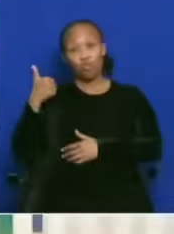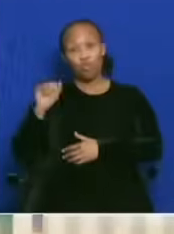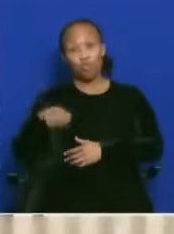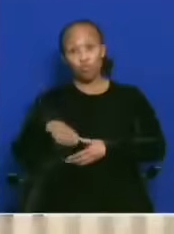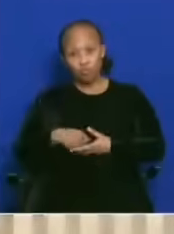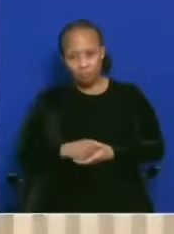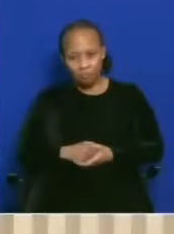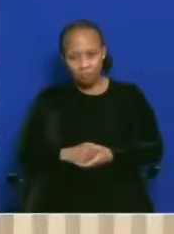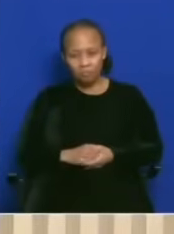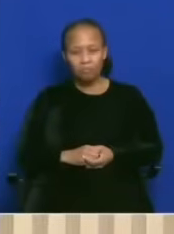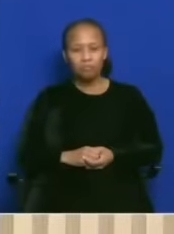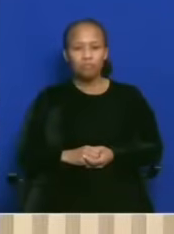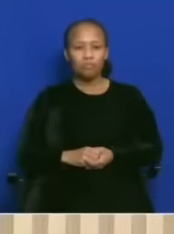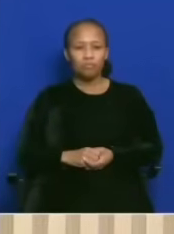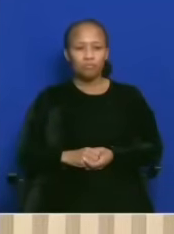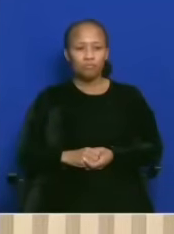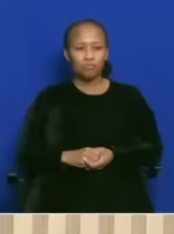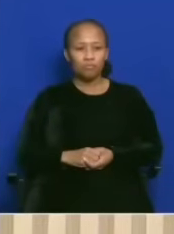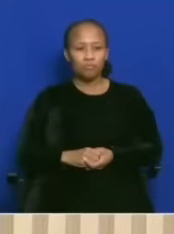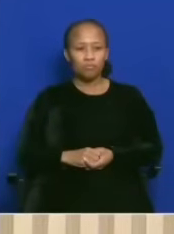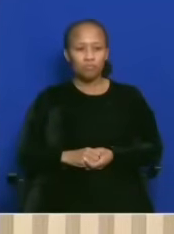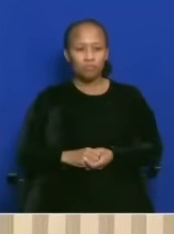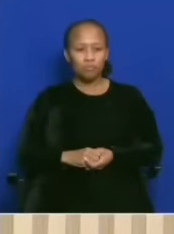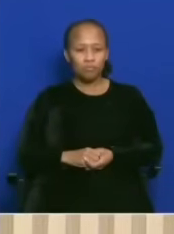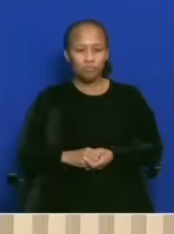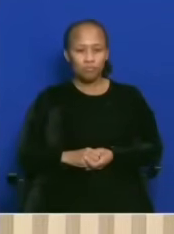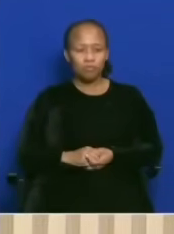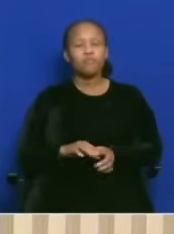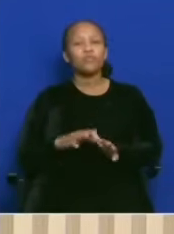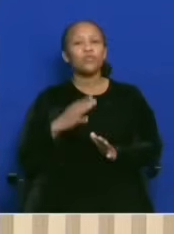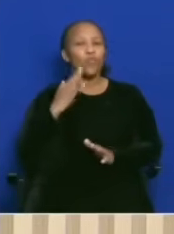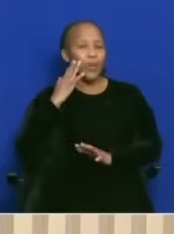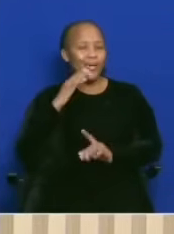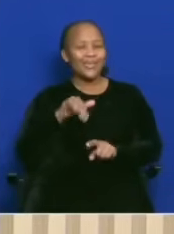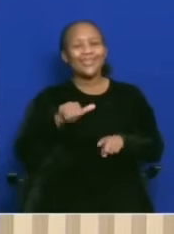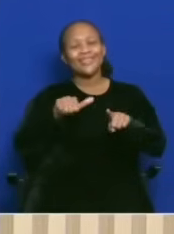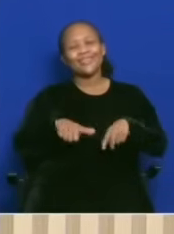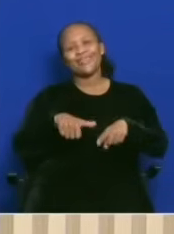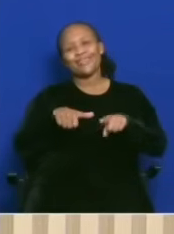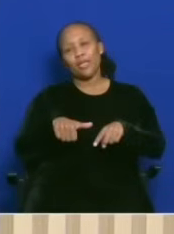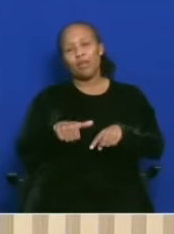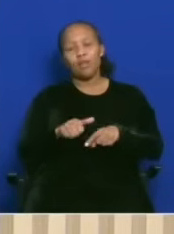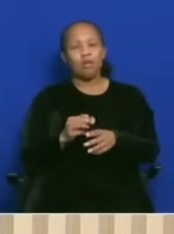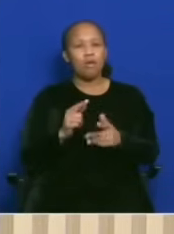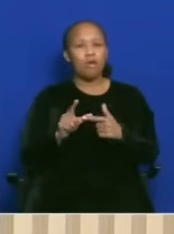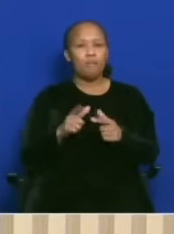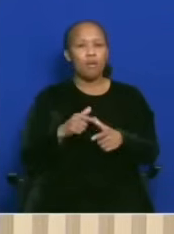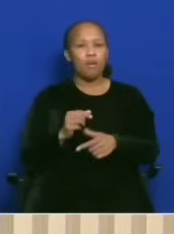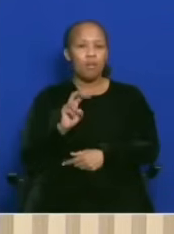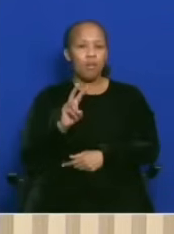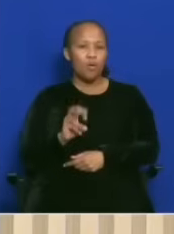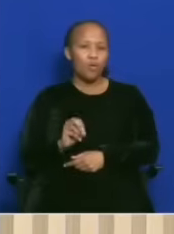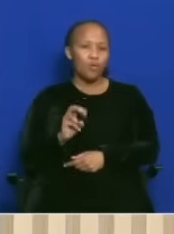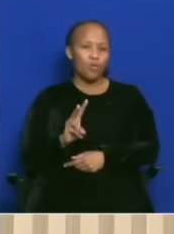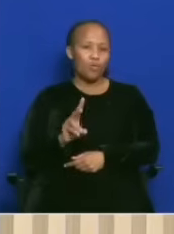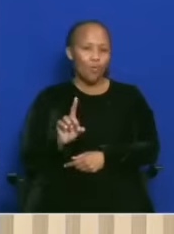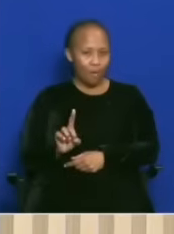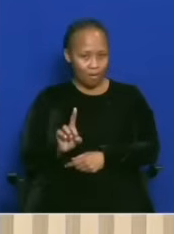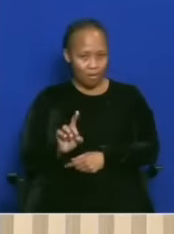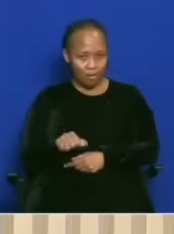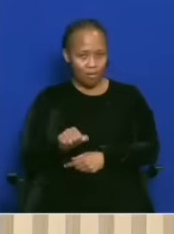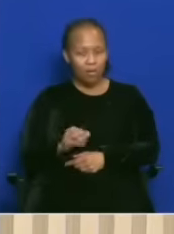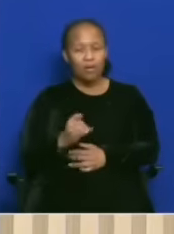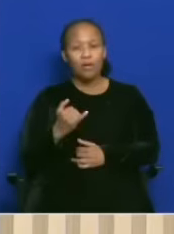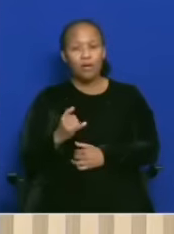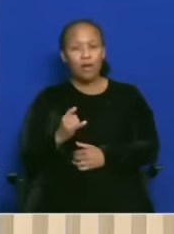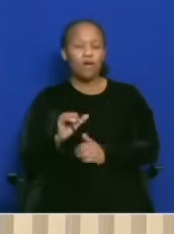So that is 15 April 2021. If we revert to the iPhone 11 on